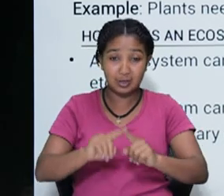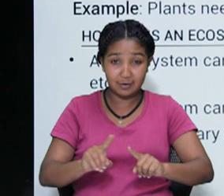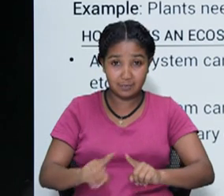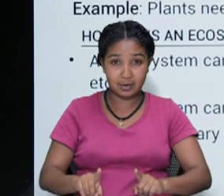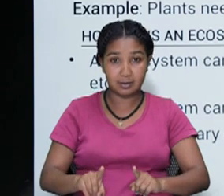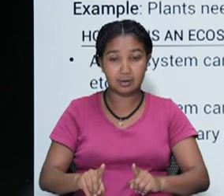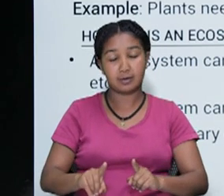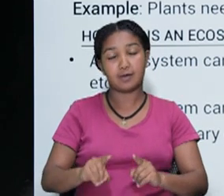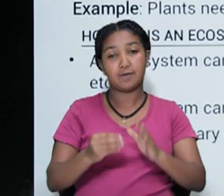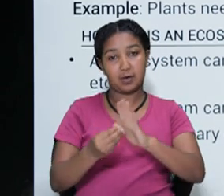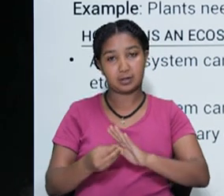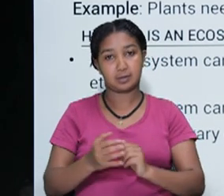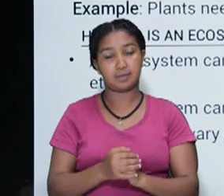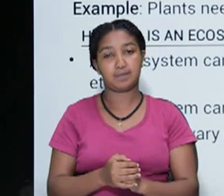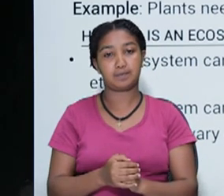different factors.